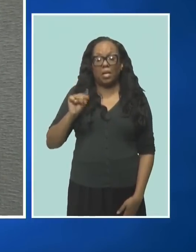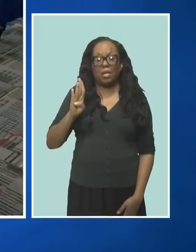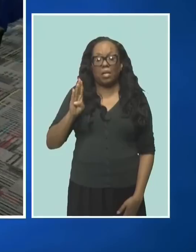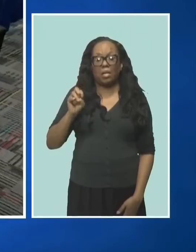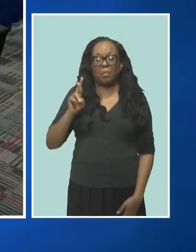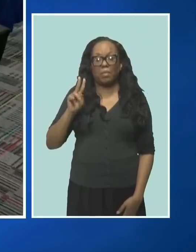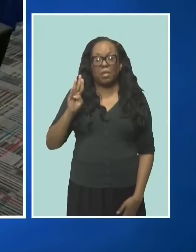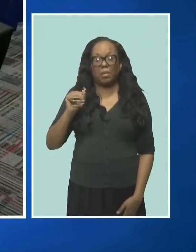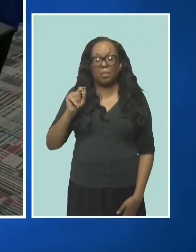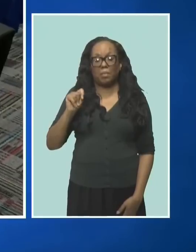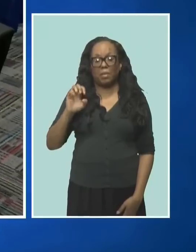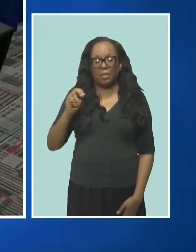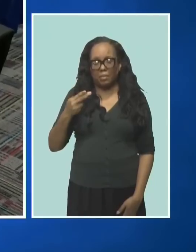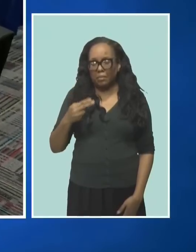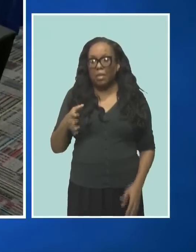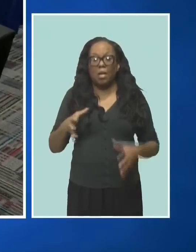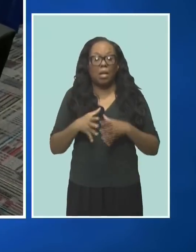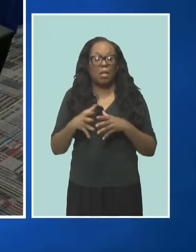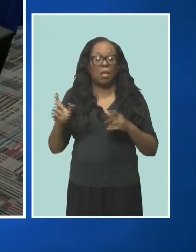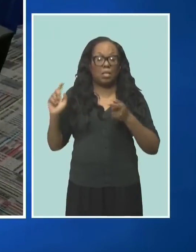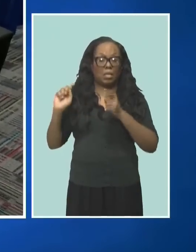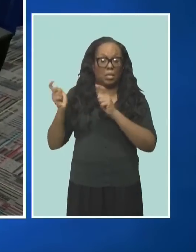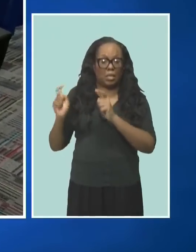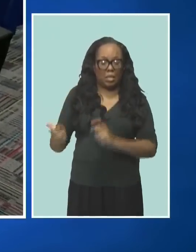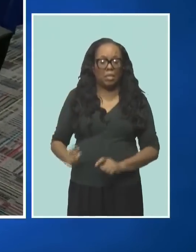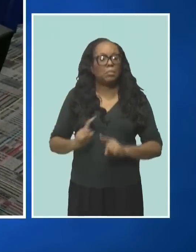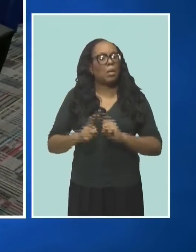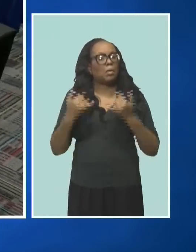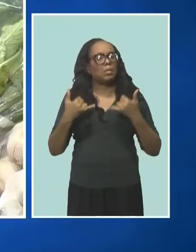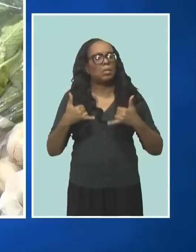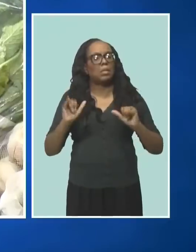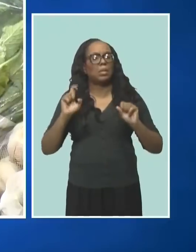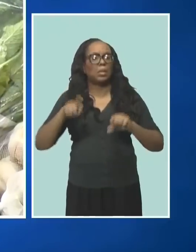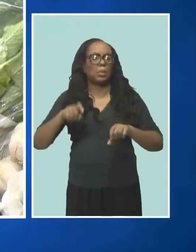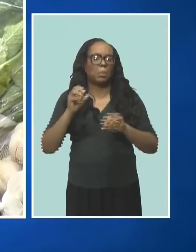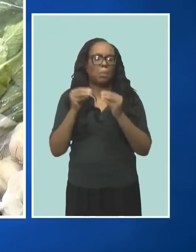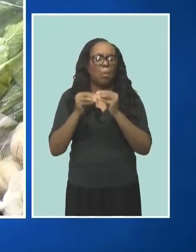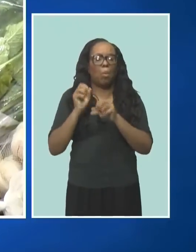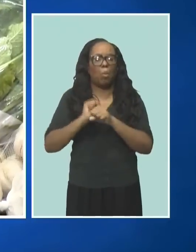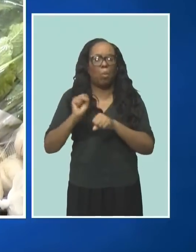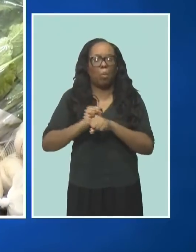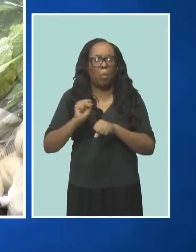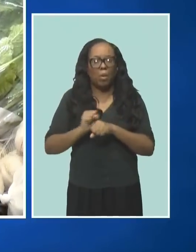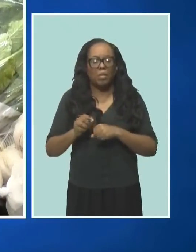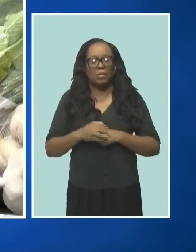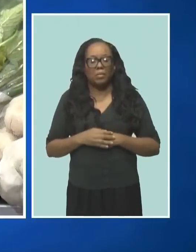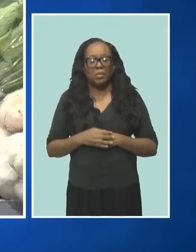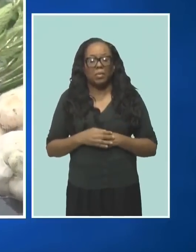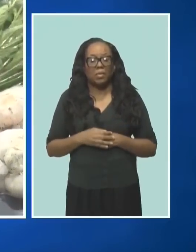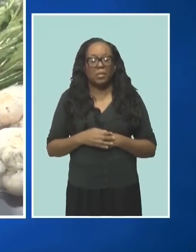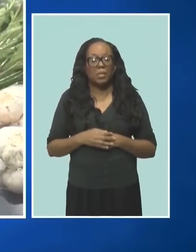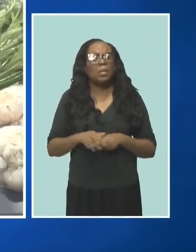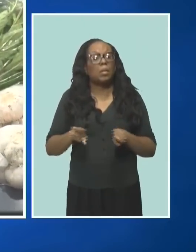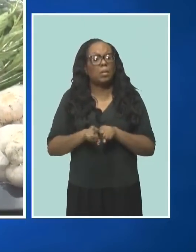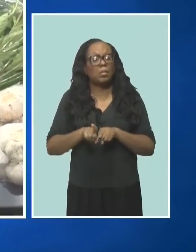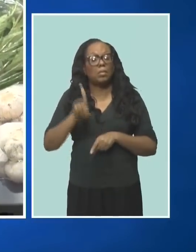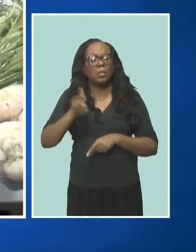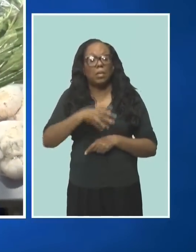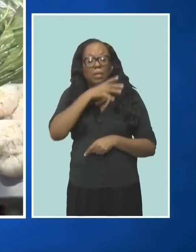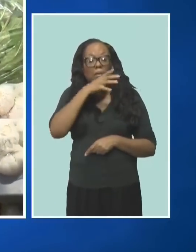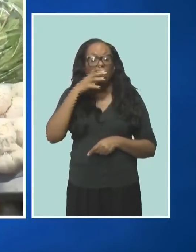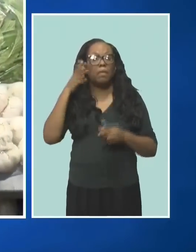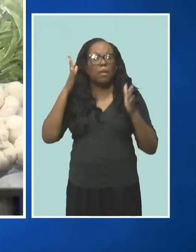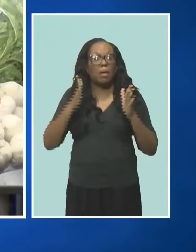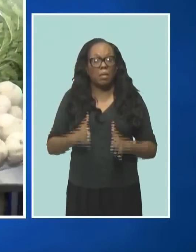decade, there's still work to be done. According to him, consistency from farmers is also needed to get